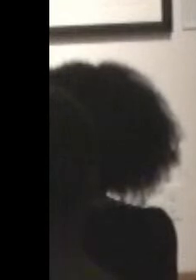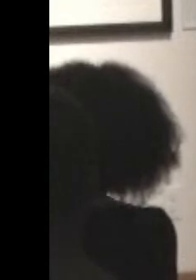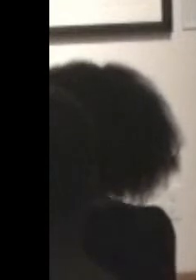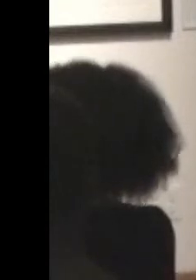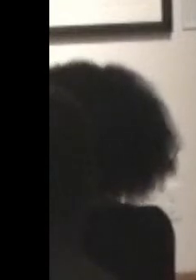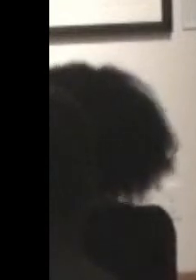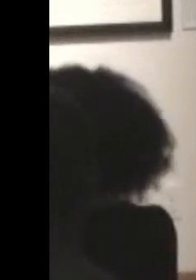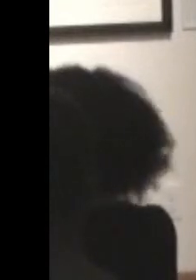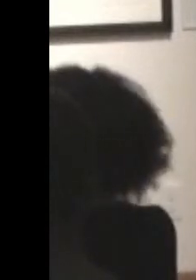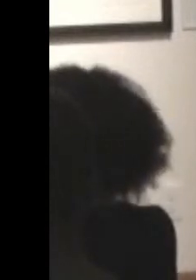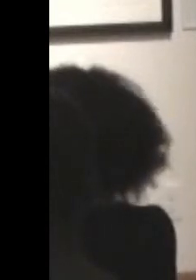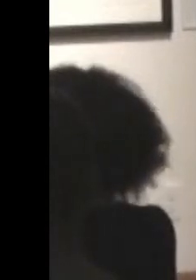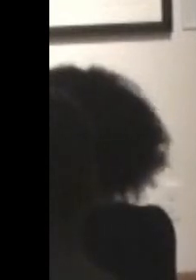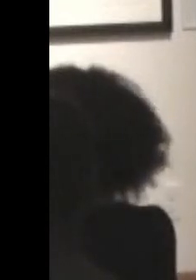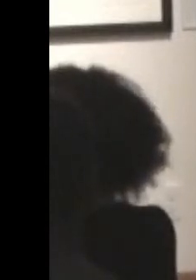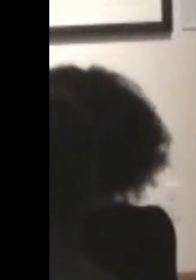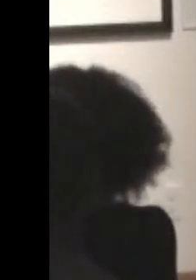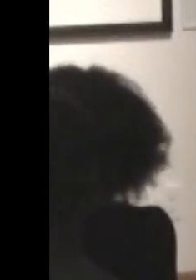during a traffic stop.